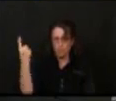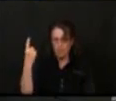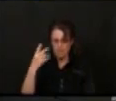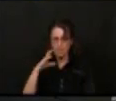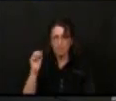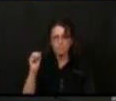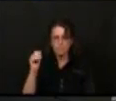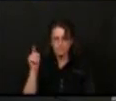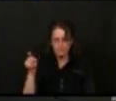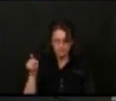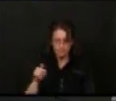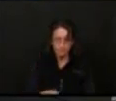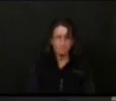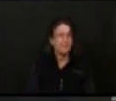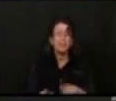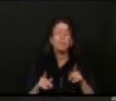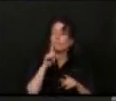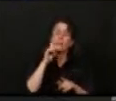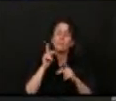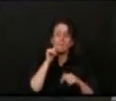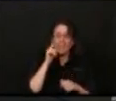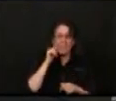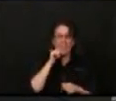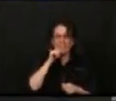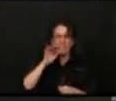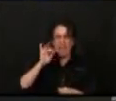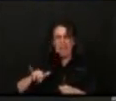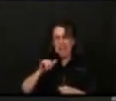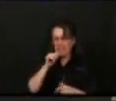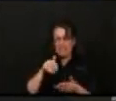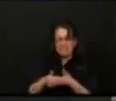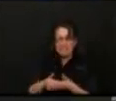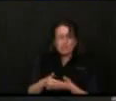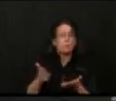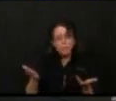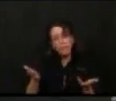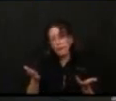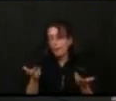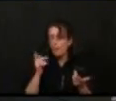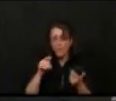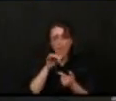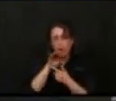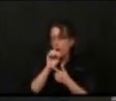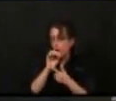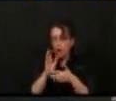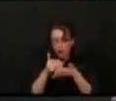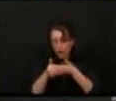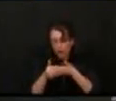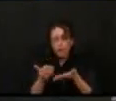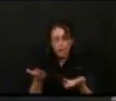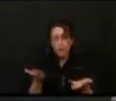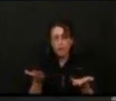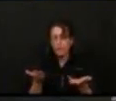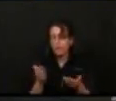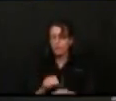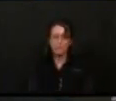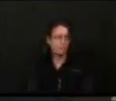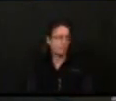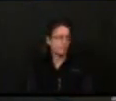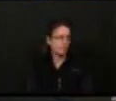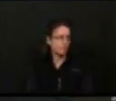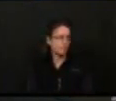which I know we often don't think are local, but it's sort of in the construction environment, they are kind of local firms for us. So, yeah.